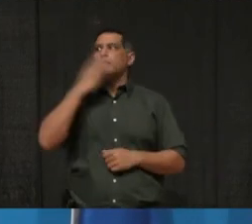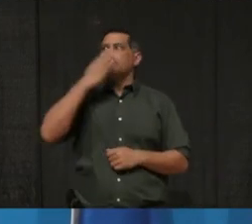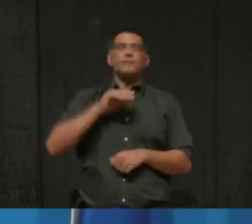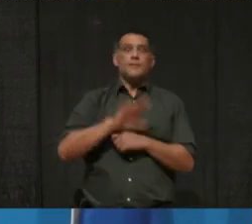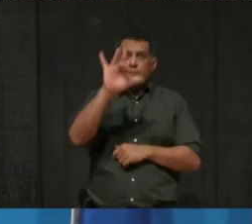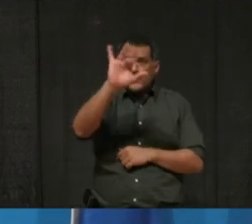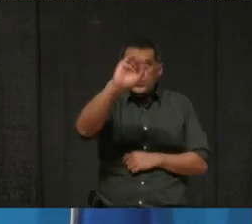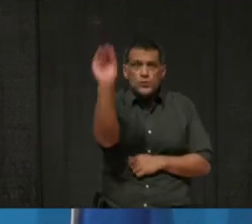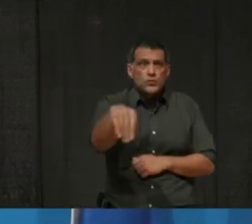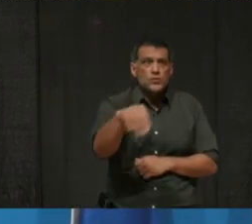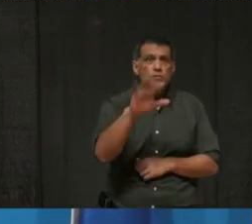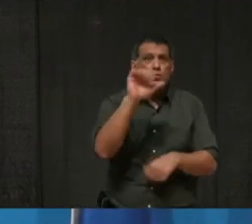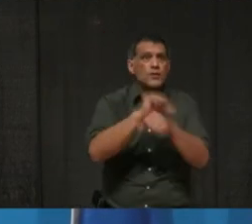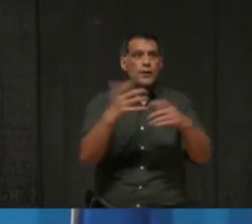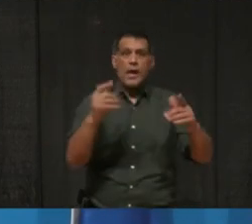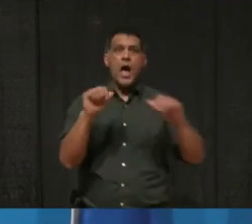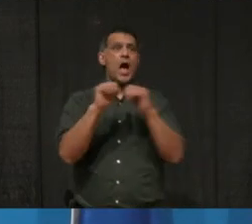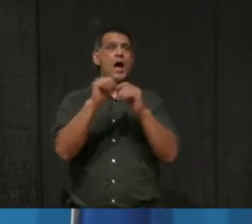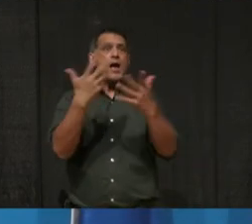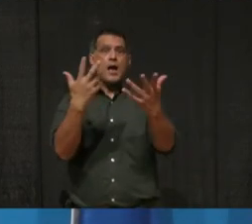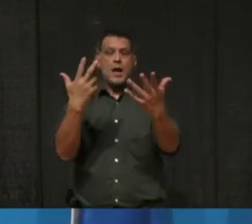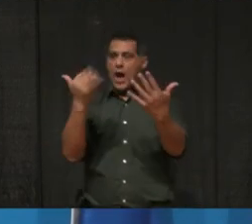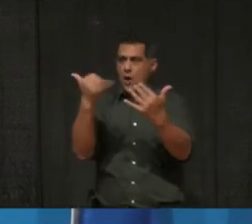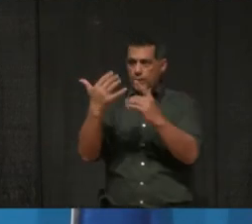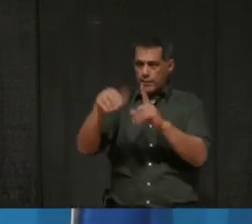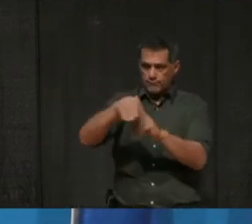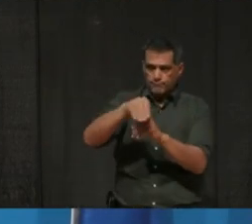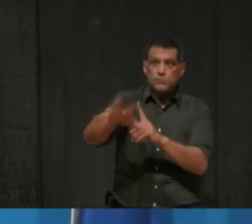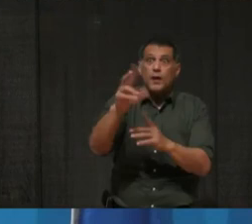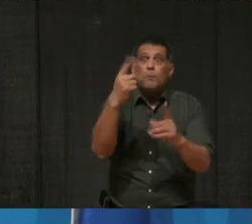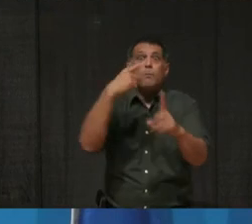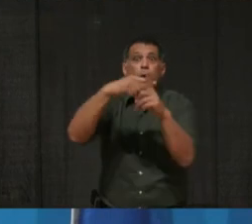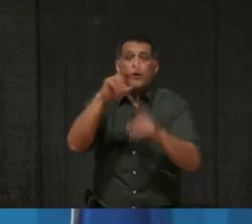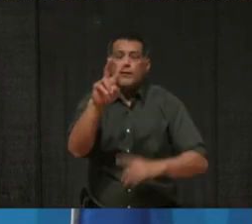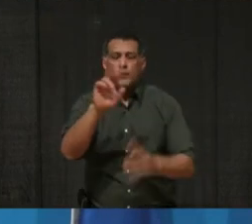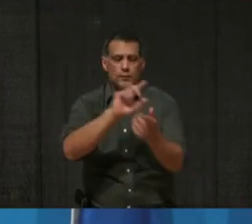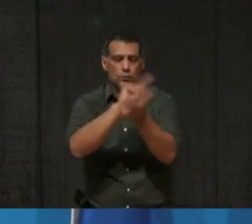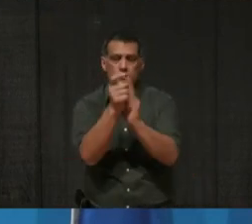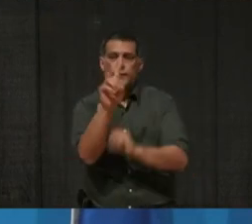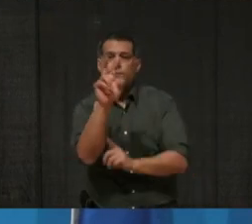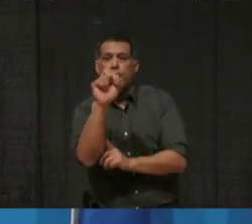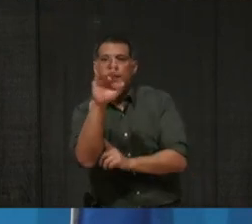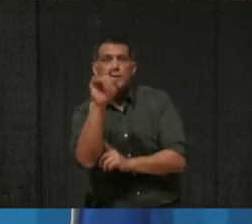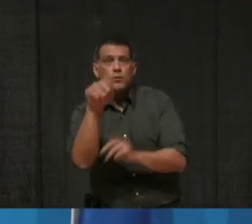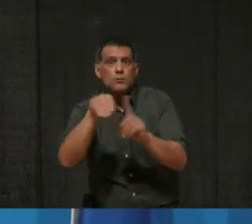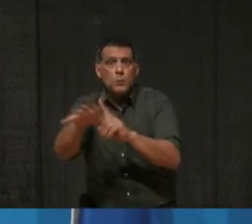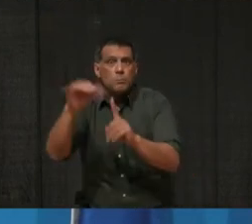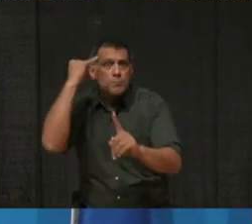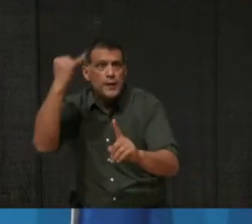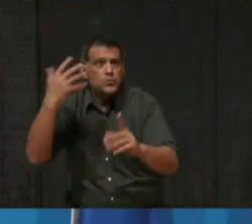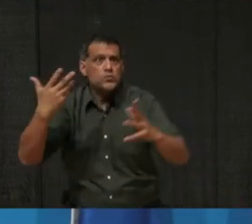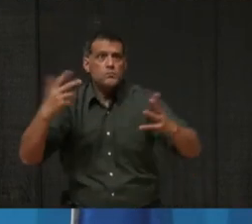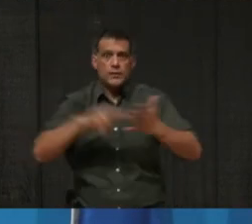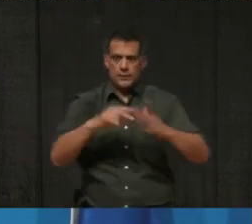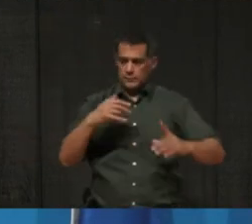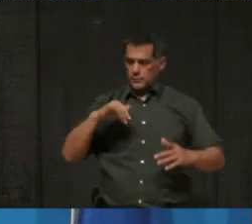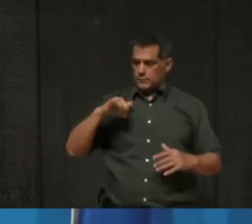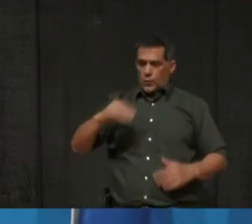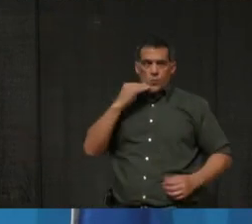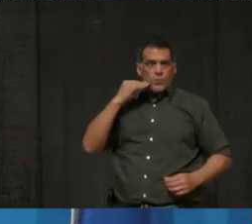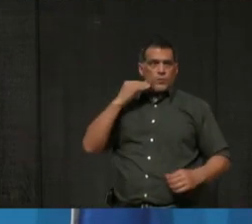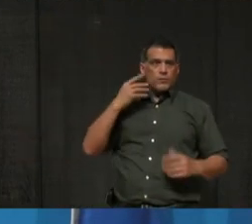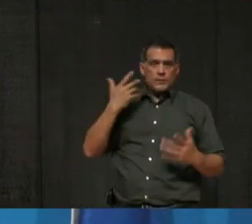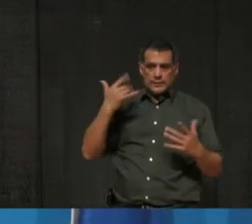if our frontline workers cannot afford to take time off work to stop the spread? How are we going to keep